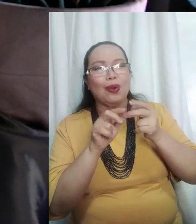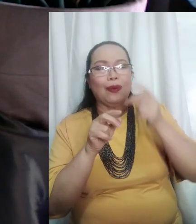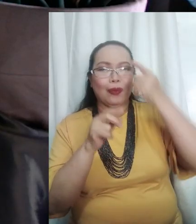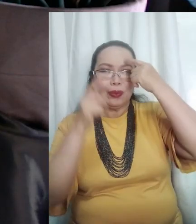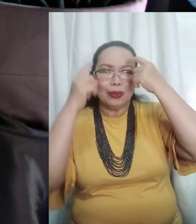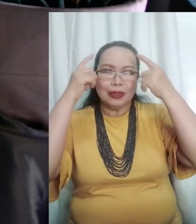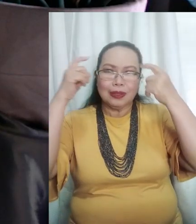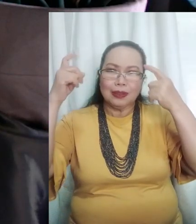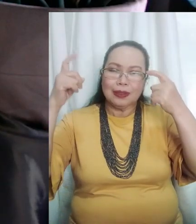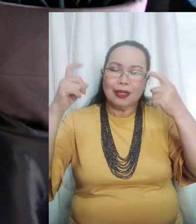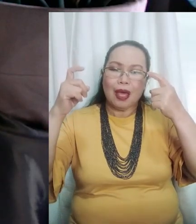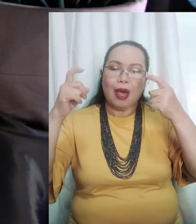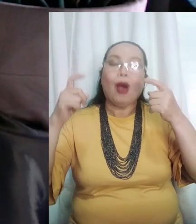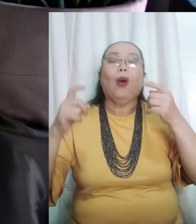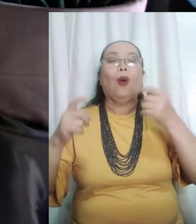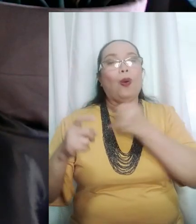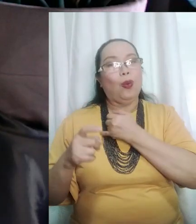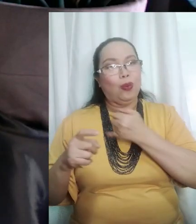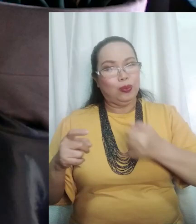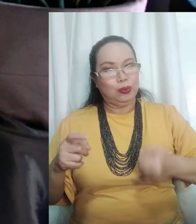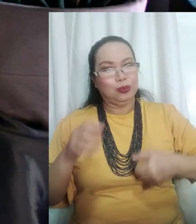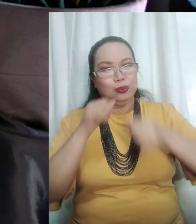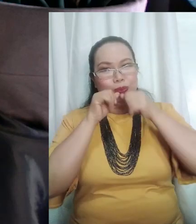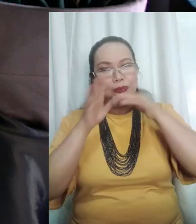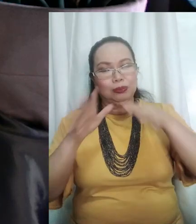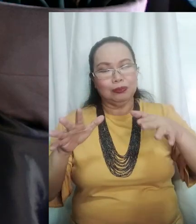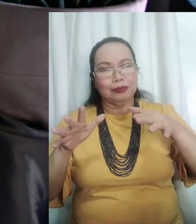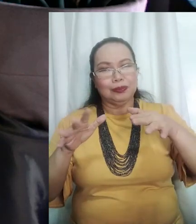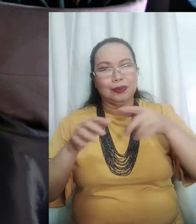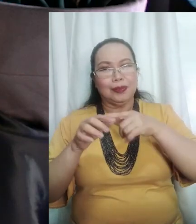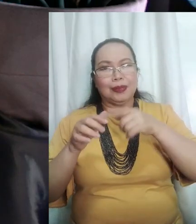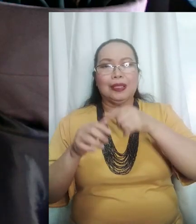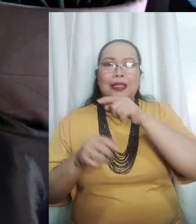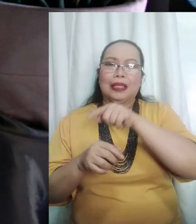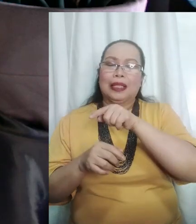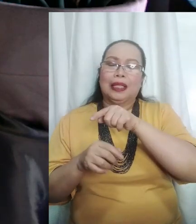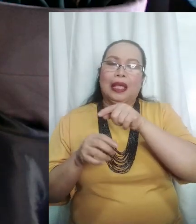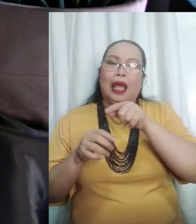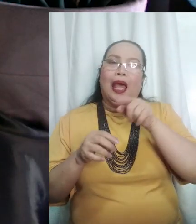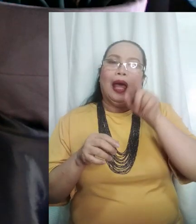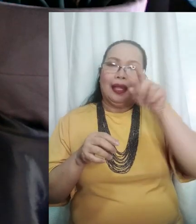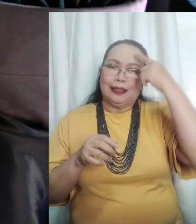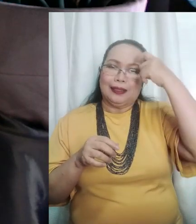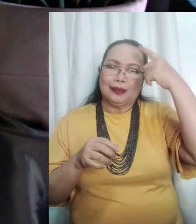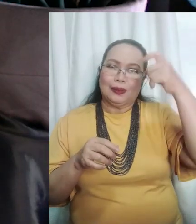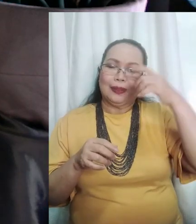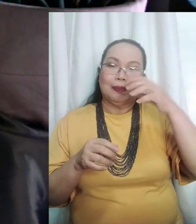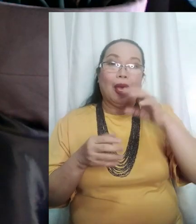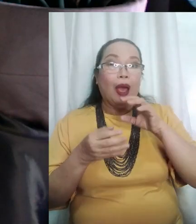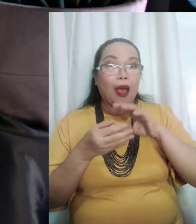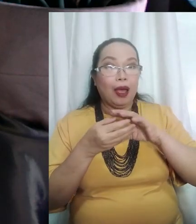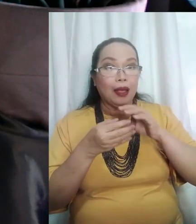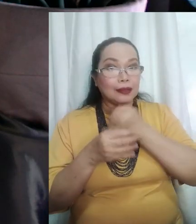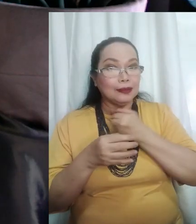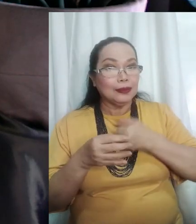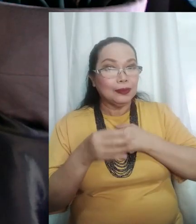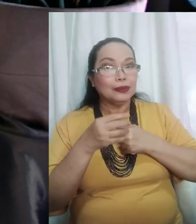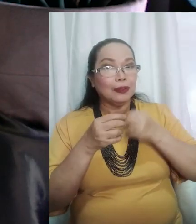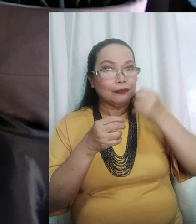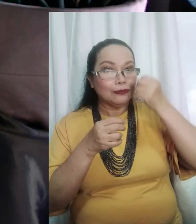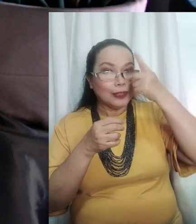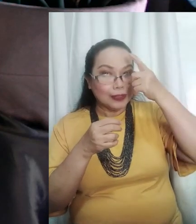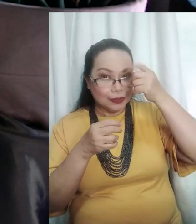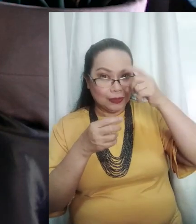conversation, he tells them the baker will be executed, but the cupbearer will be spared. Now,